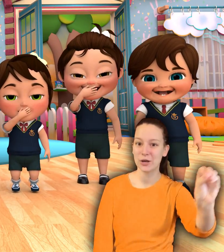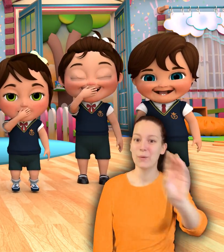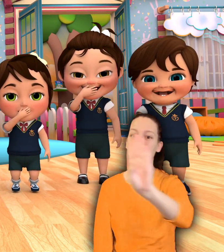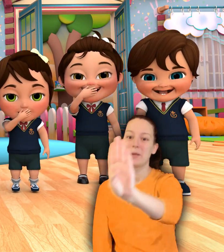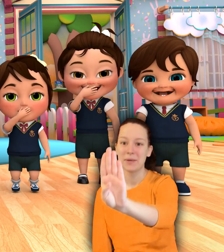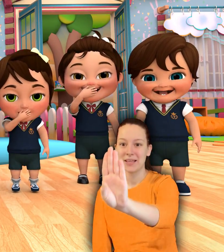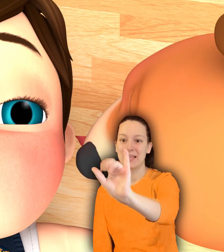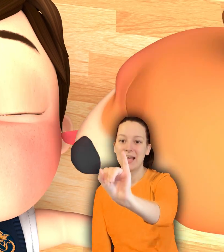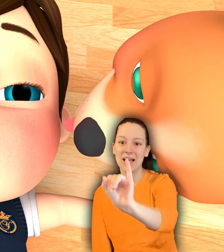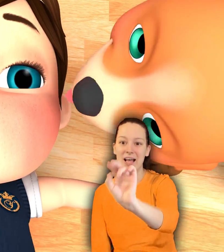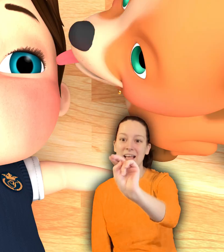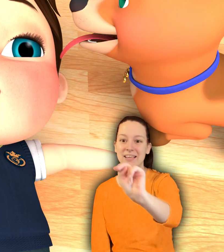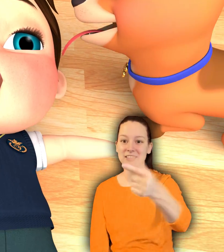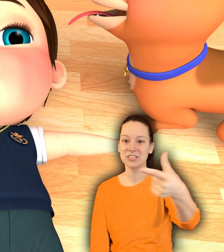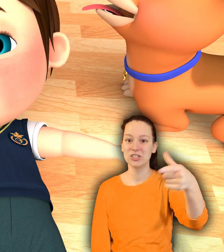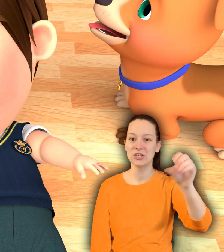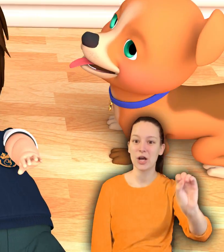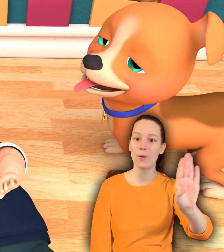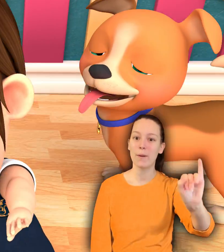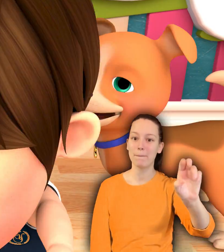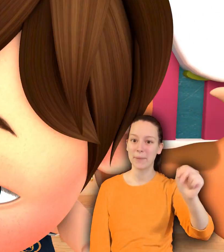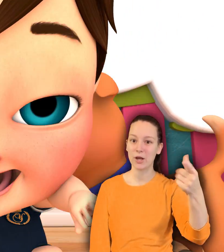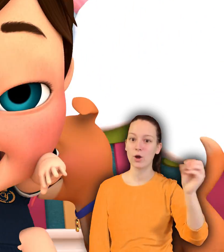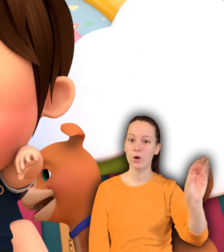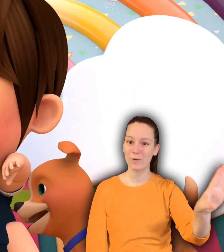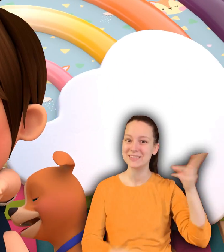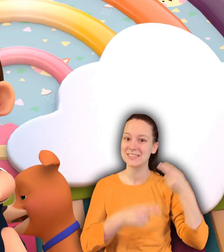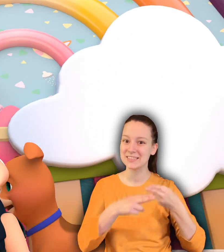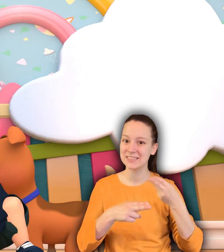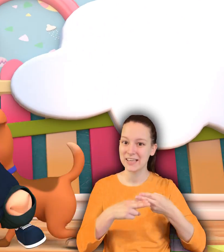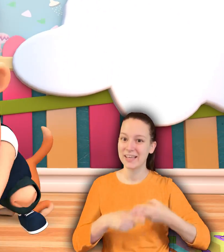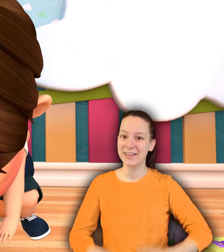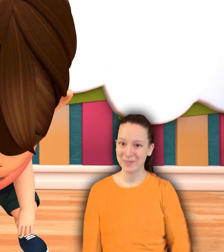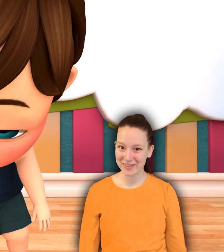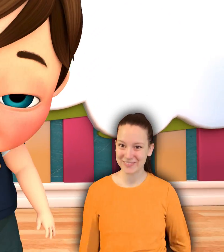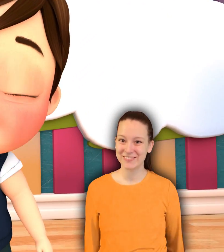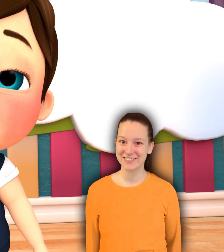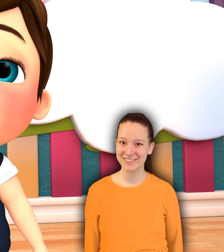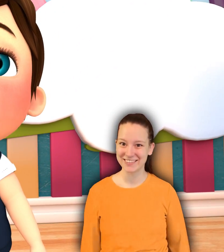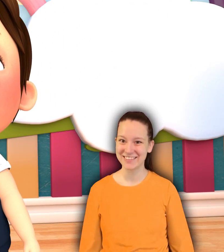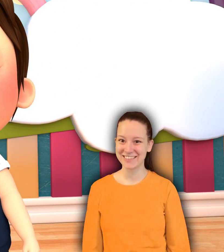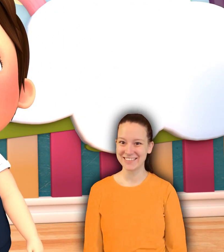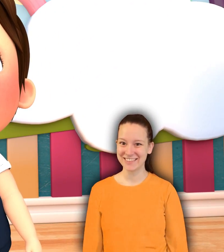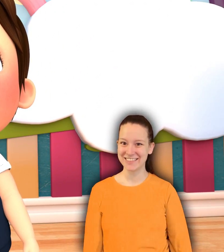g o b i n and Bingo was his